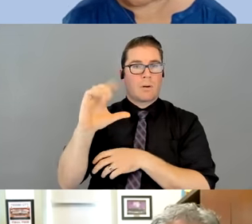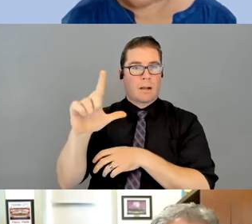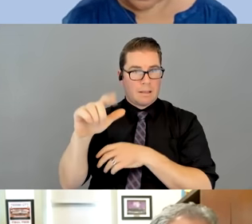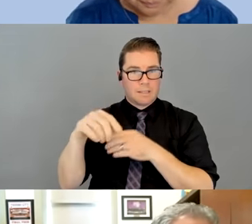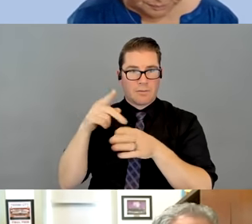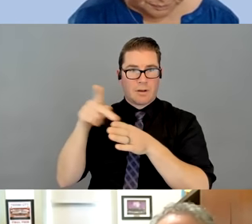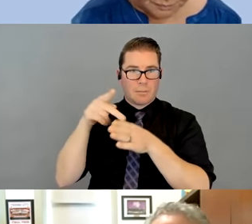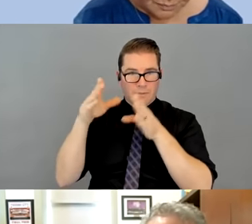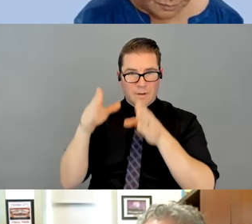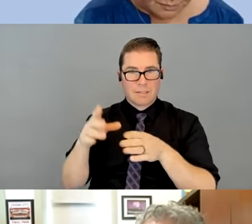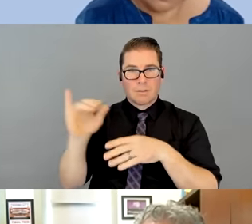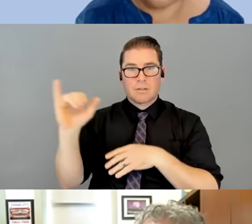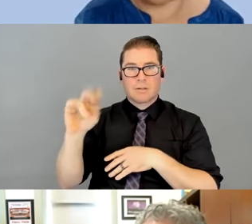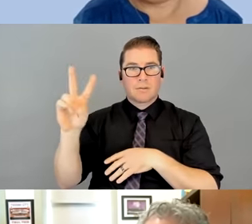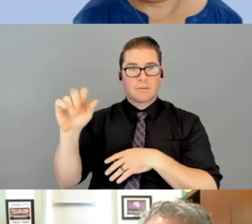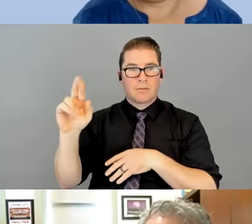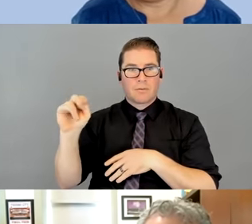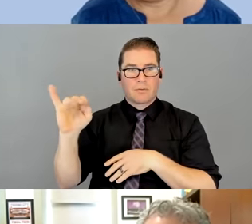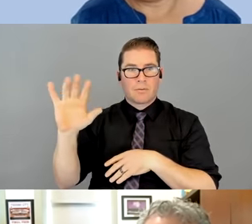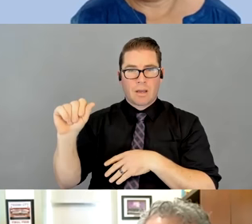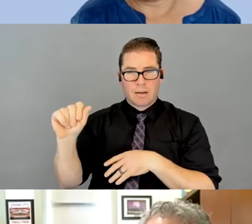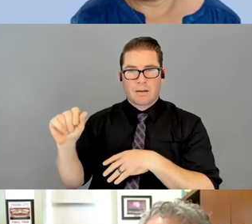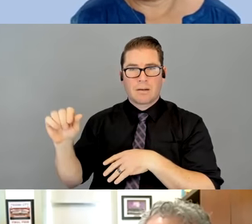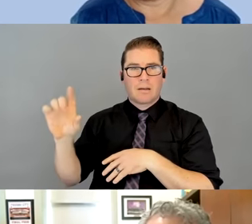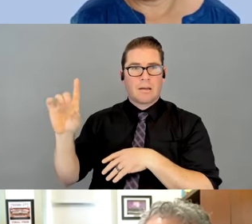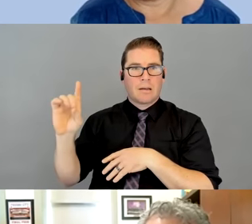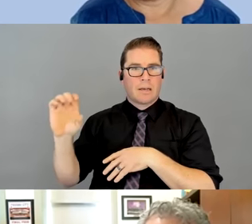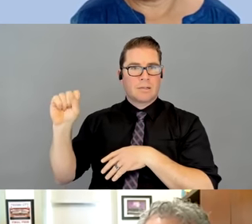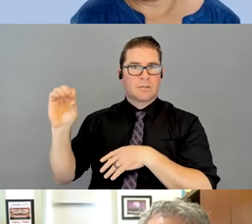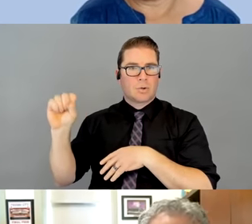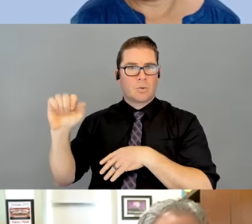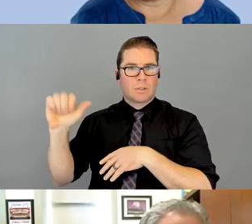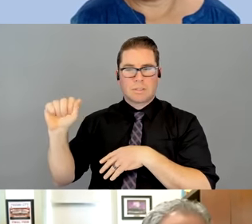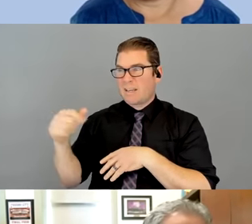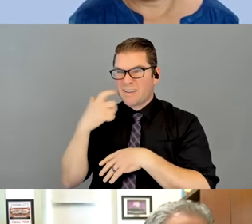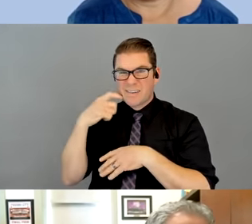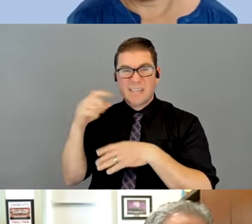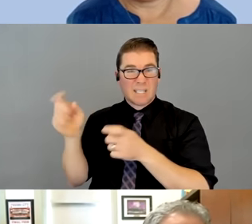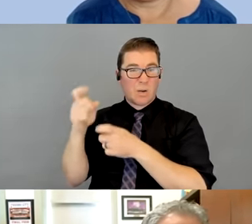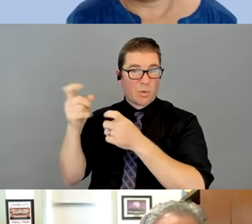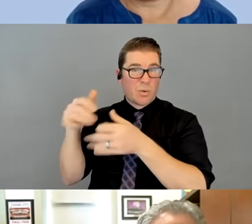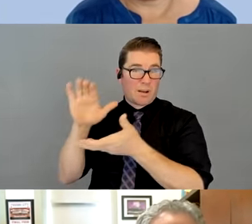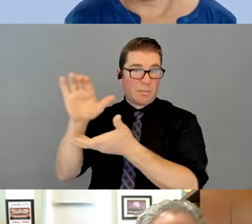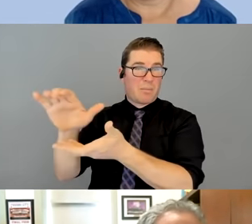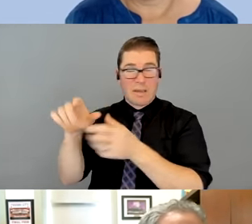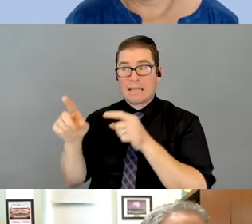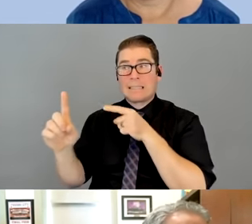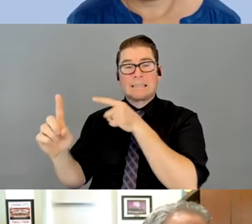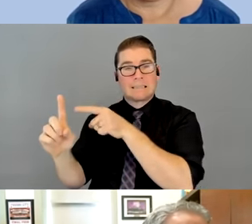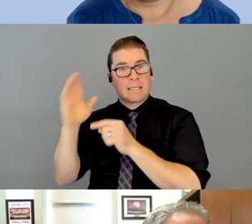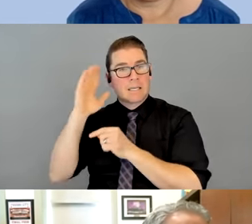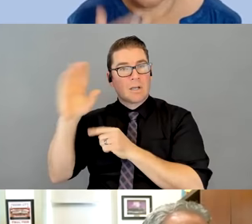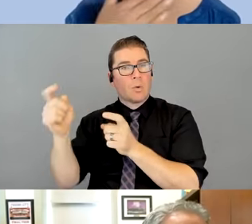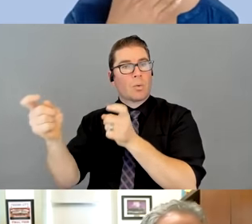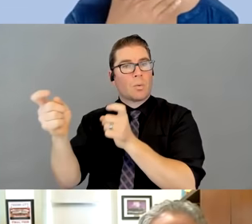Salomon Sosa, who was in the room, she might not be anymore, but she won one of the prizes. She will be facilitating